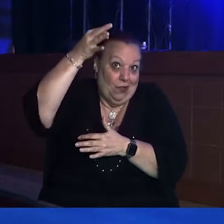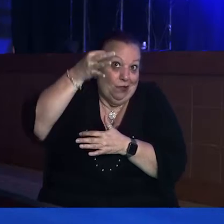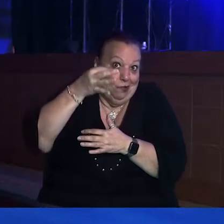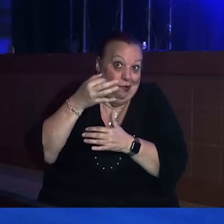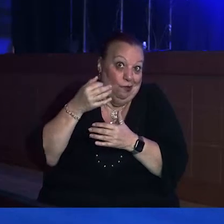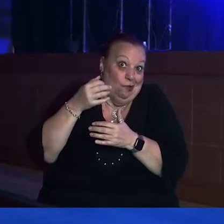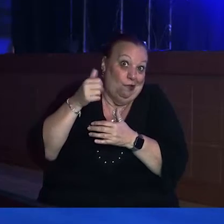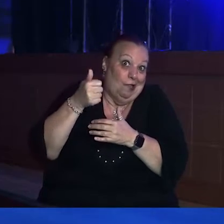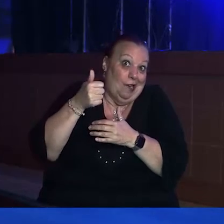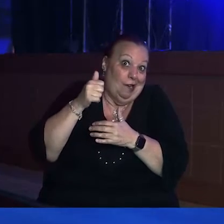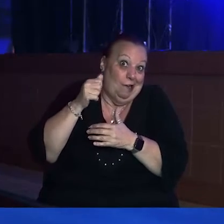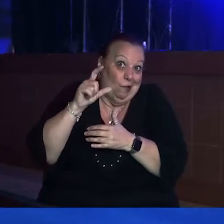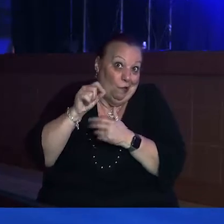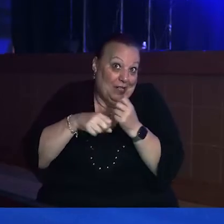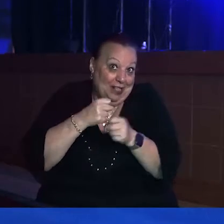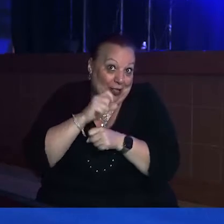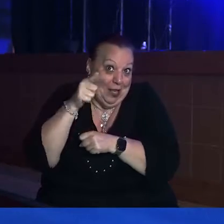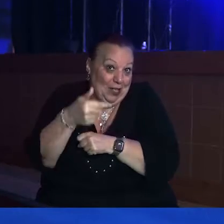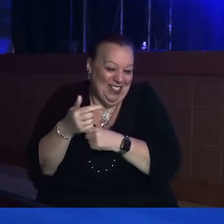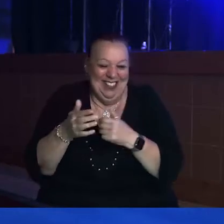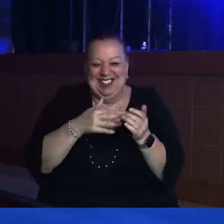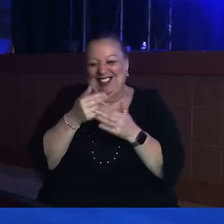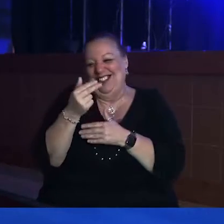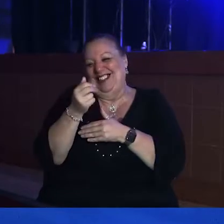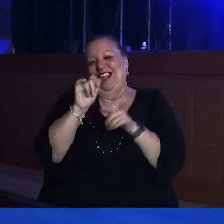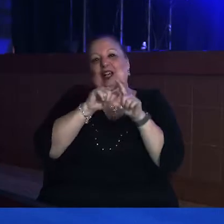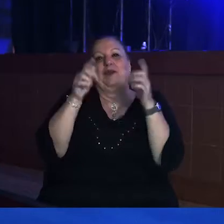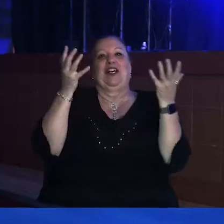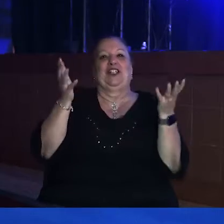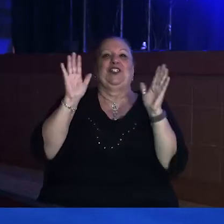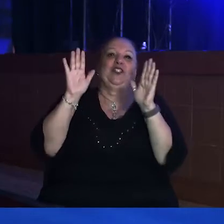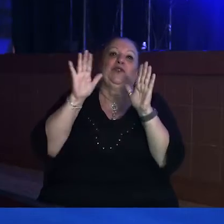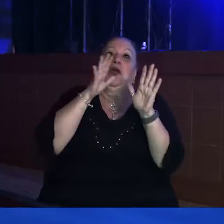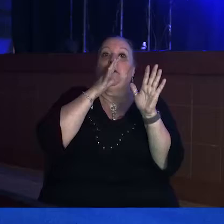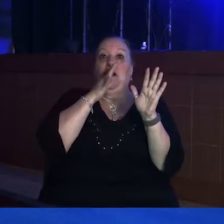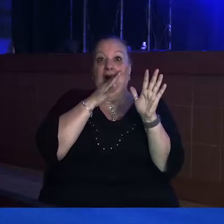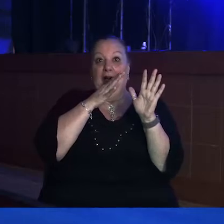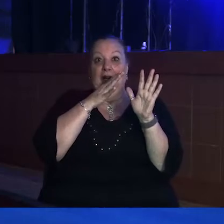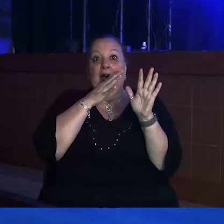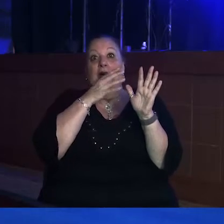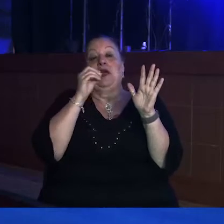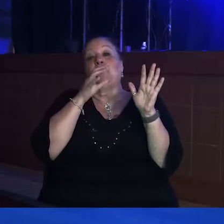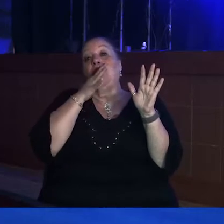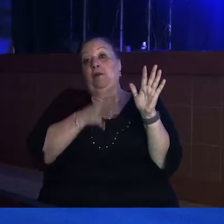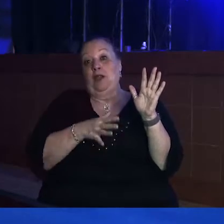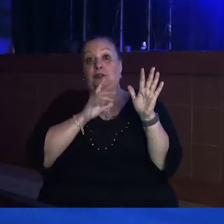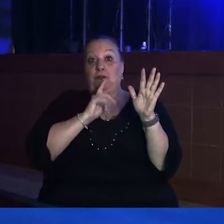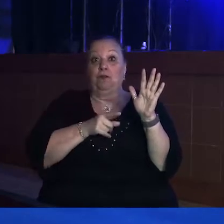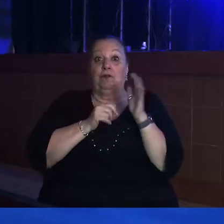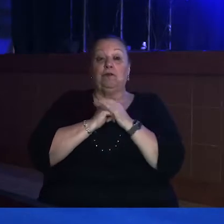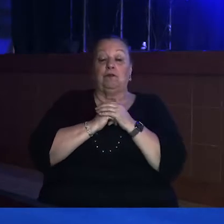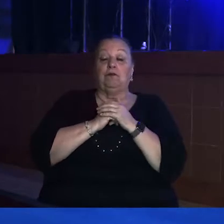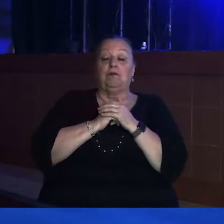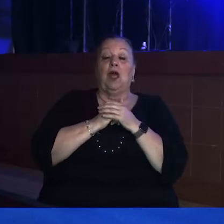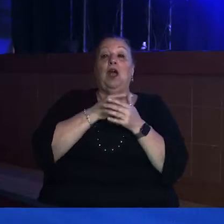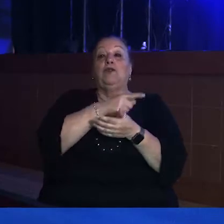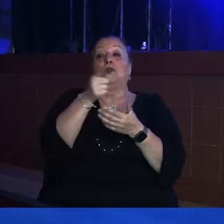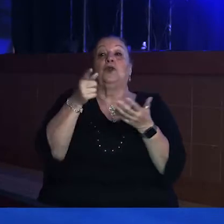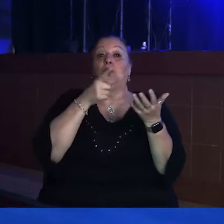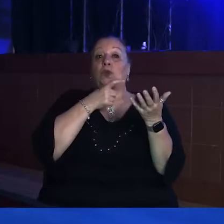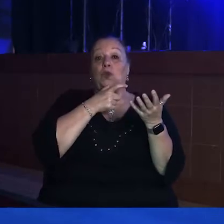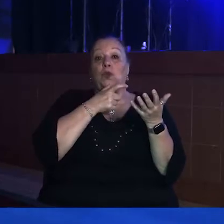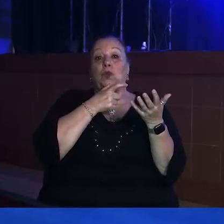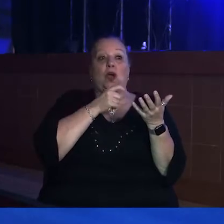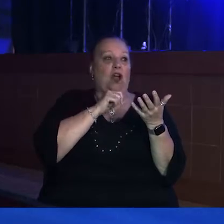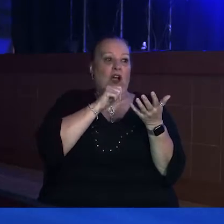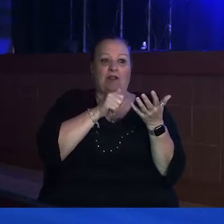so. But she's a great mom and grandmother. She really is. For those of you that are not